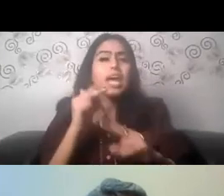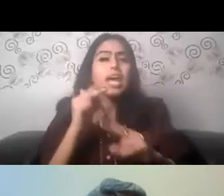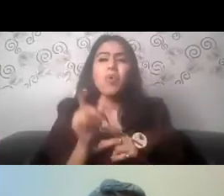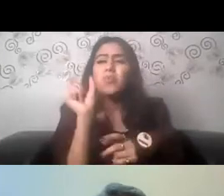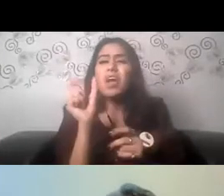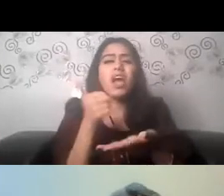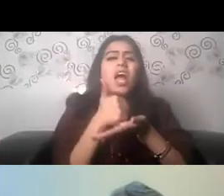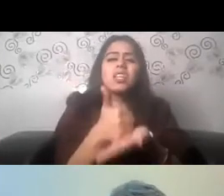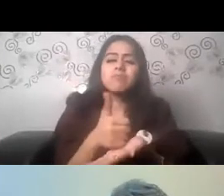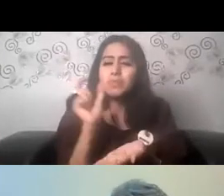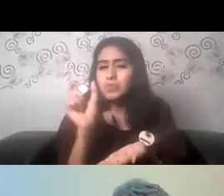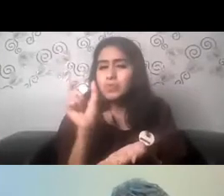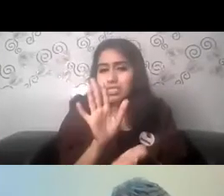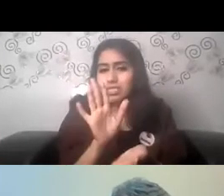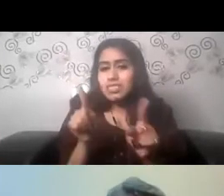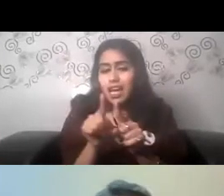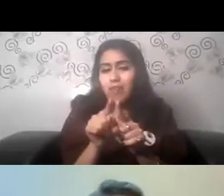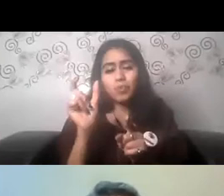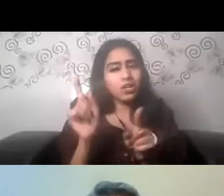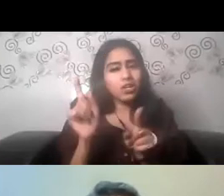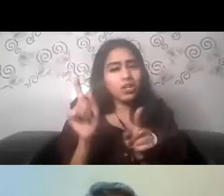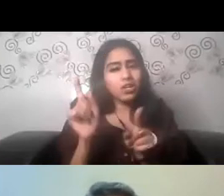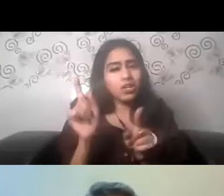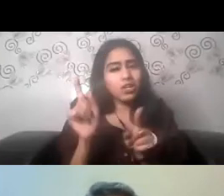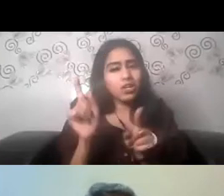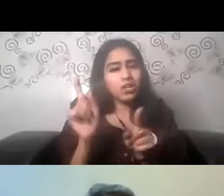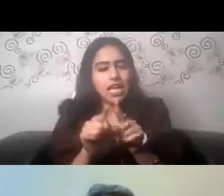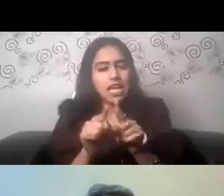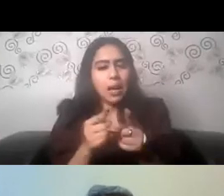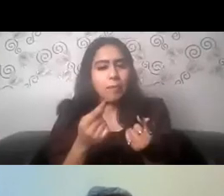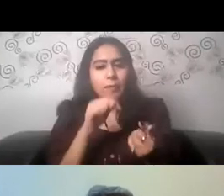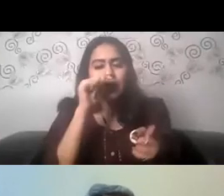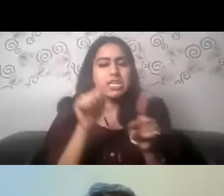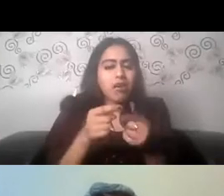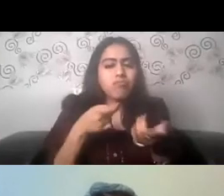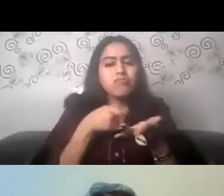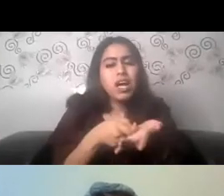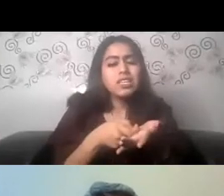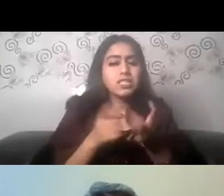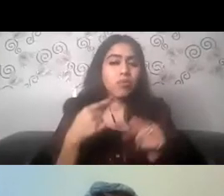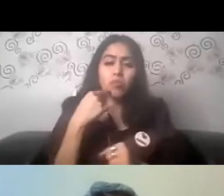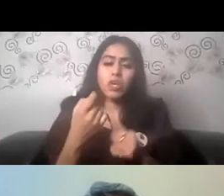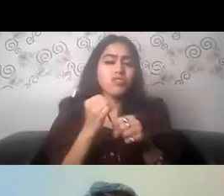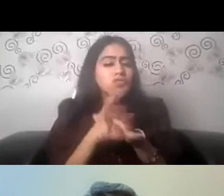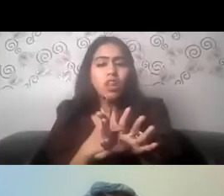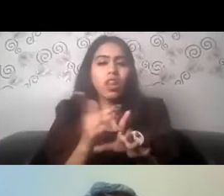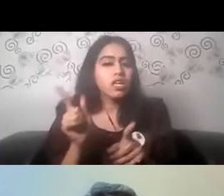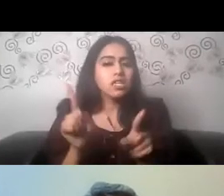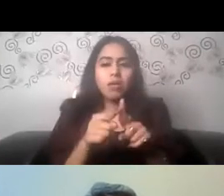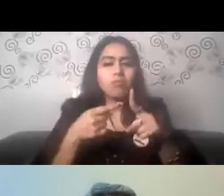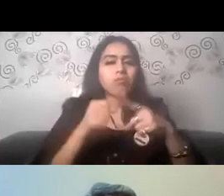that we were looking to use. So I think a bit of success, but in general terms, I think we have a lot of work to